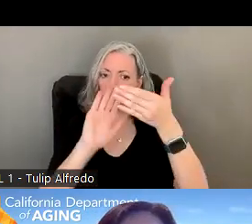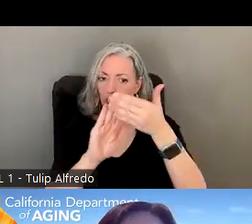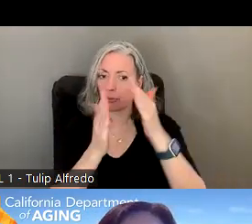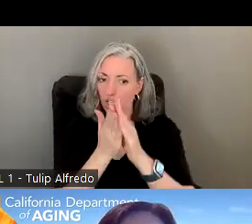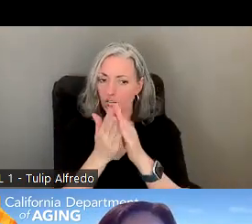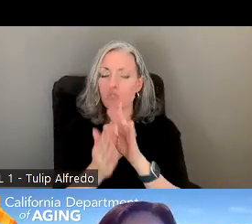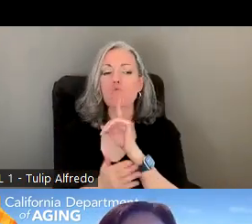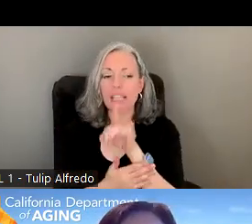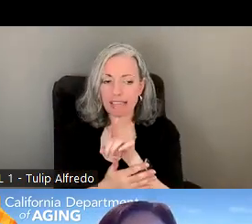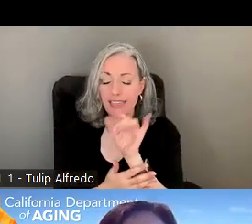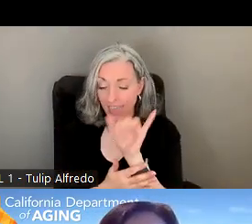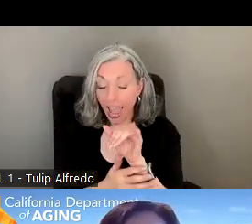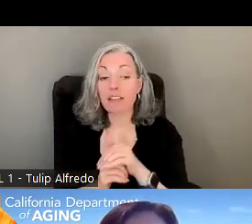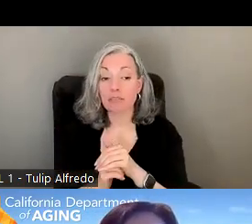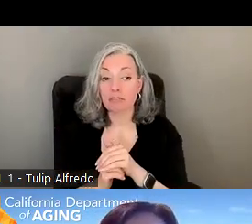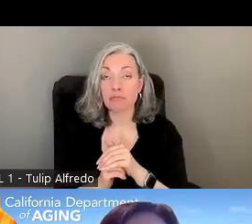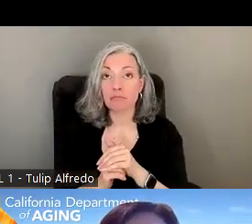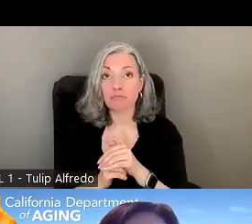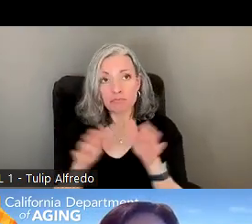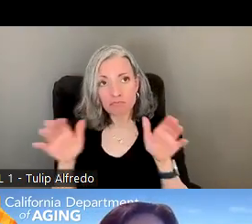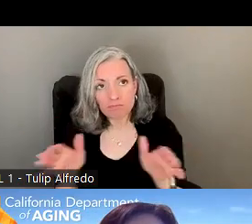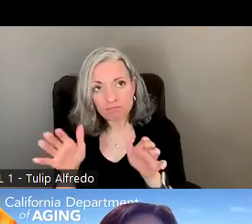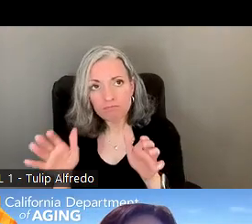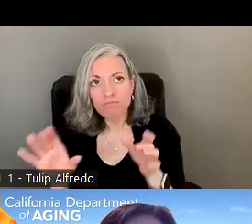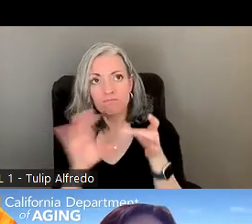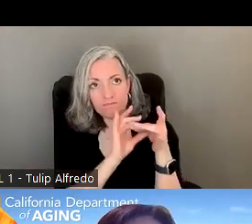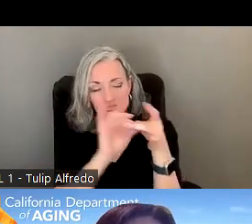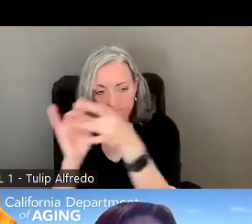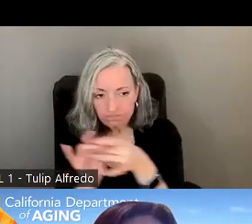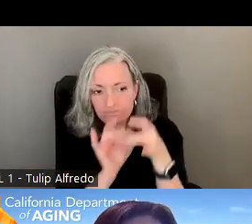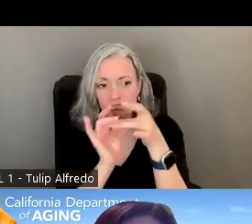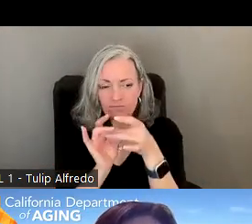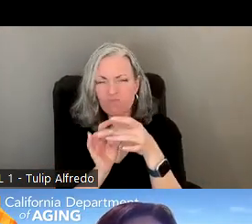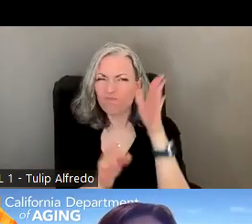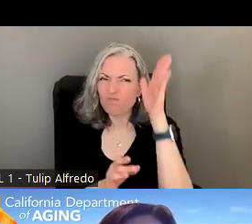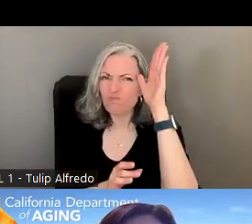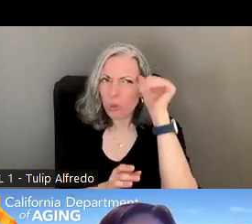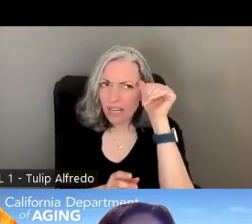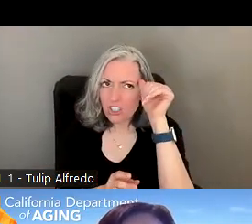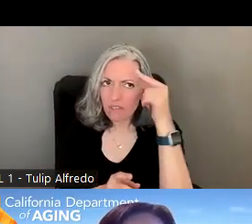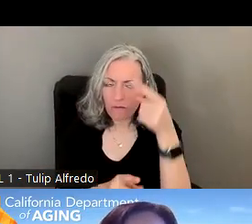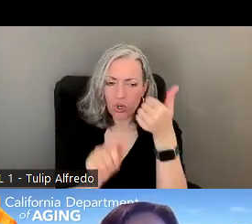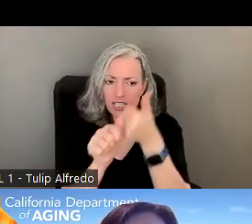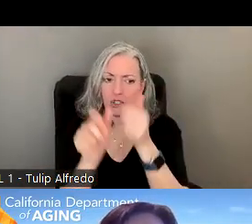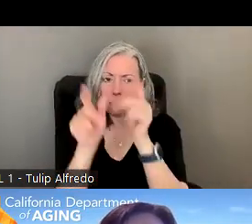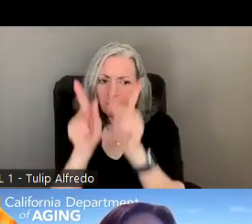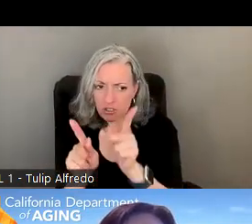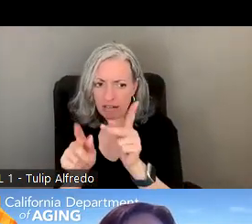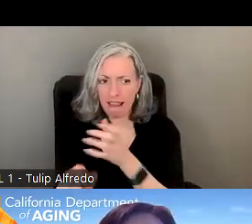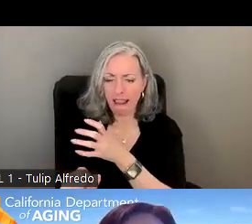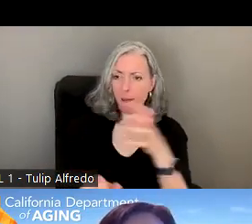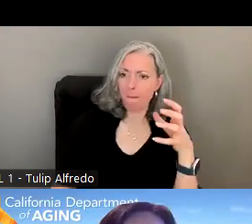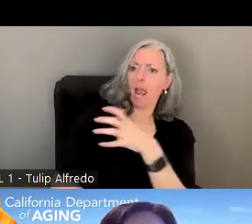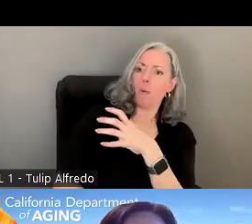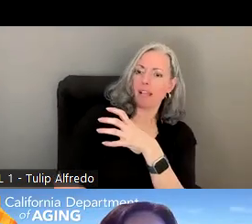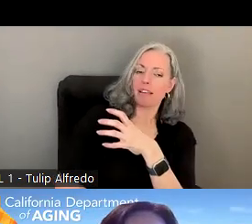really fosters collaboration and self-determination and empowerment.